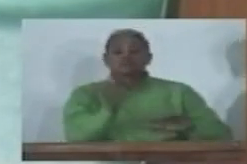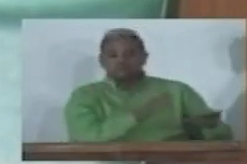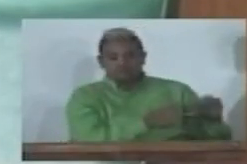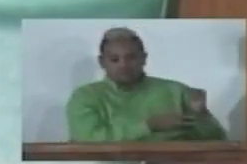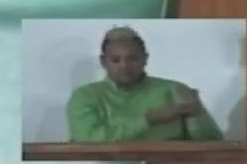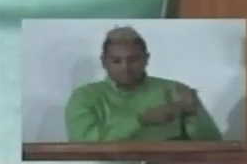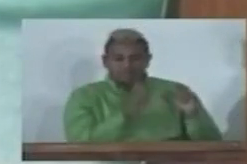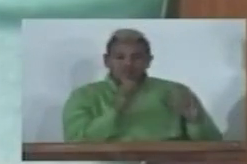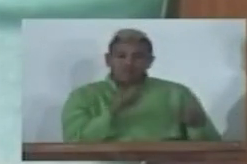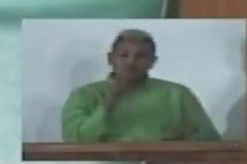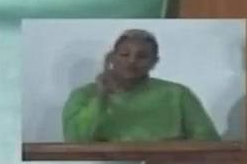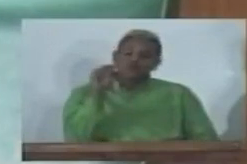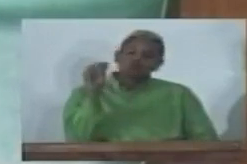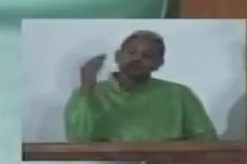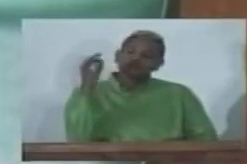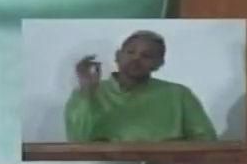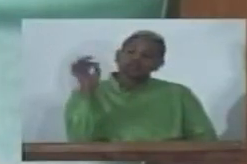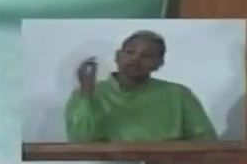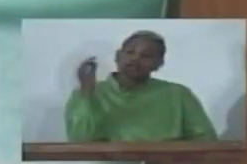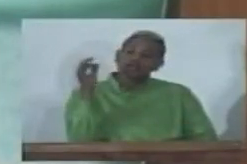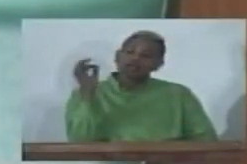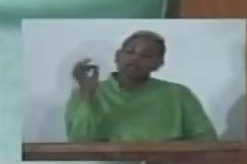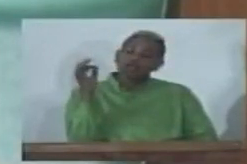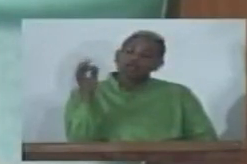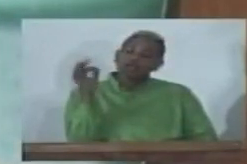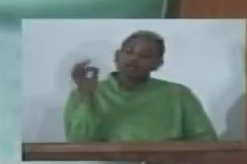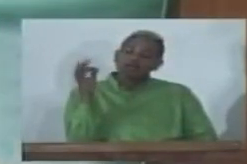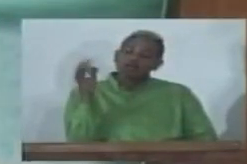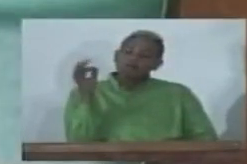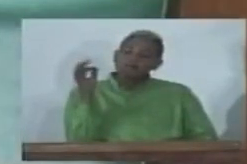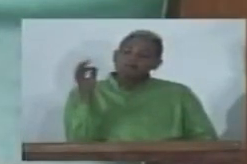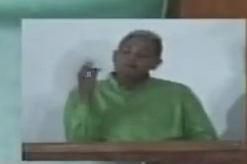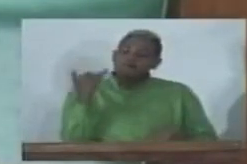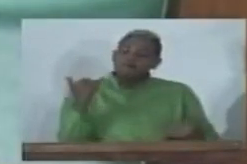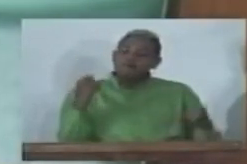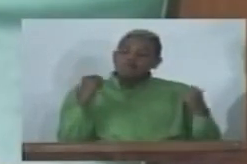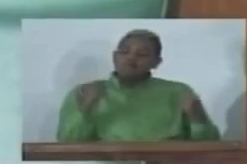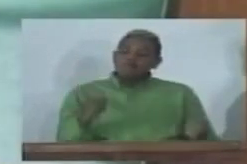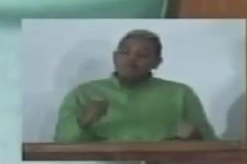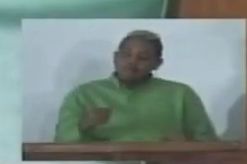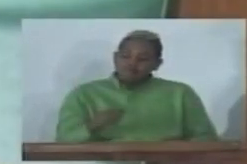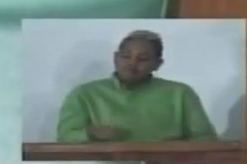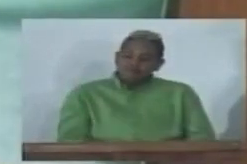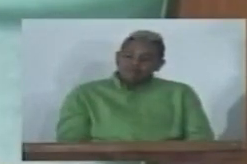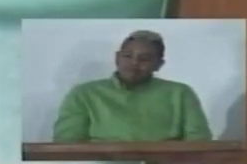Order 2019 is affirmed.